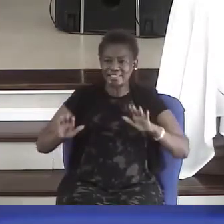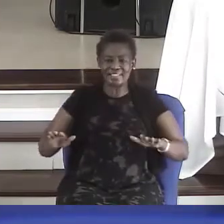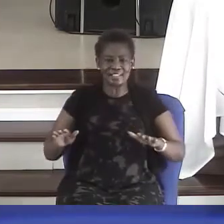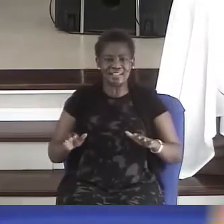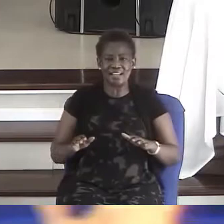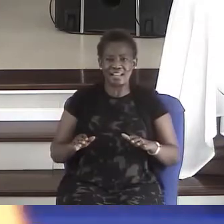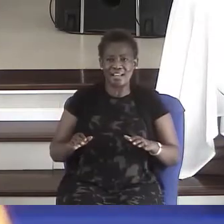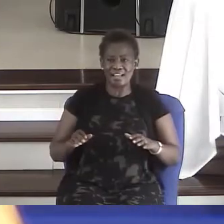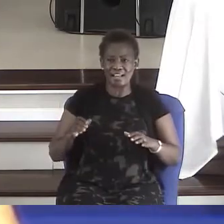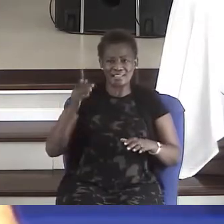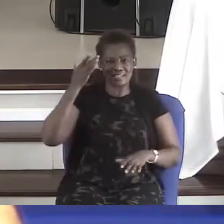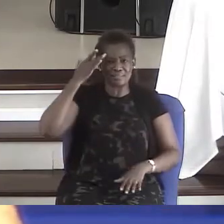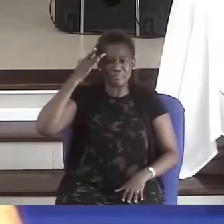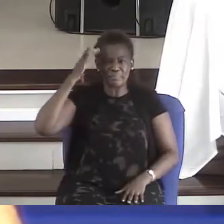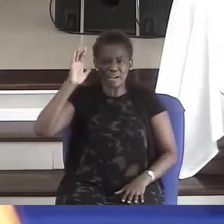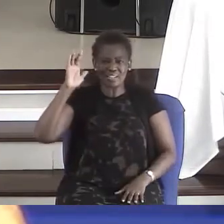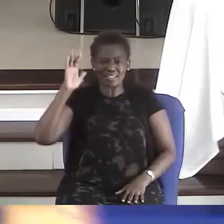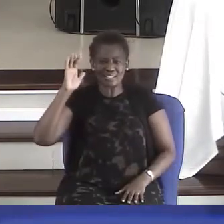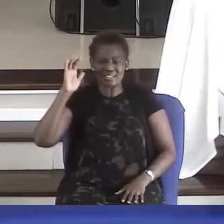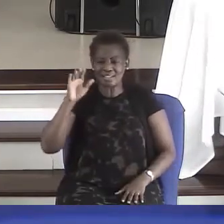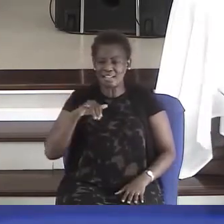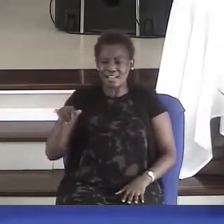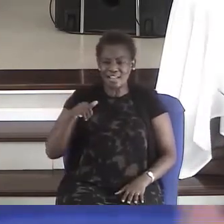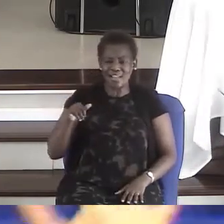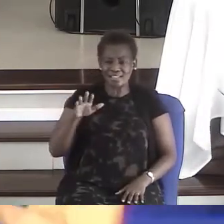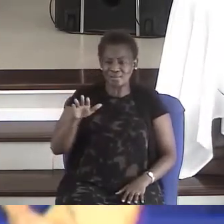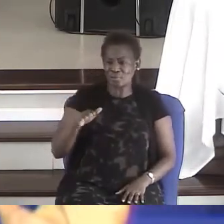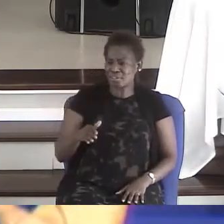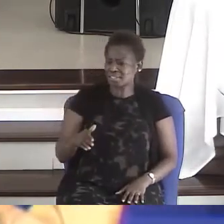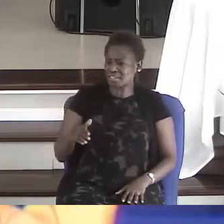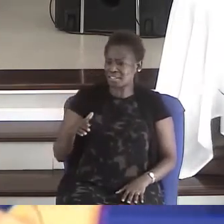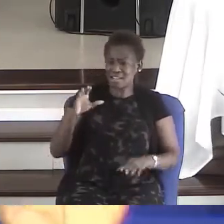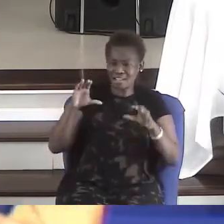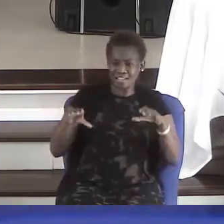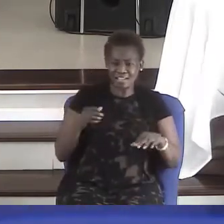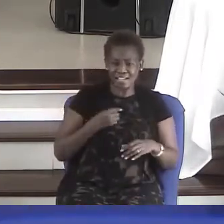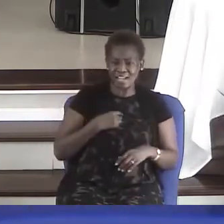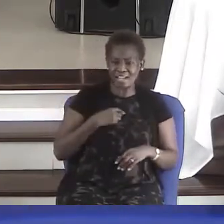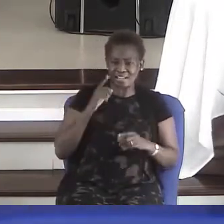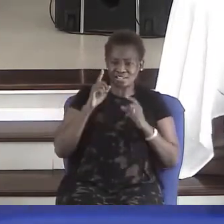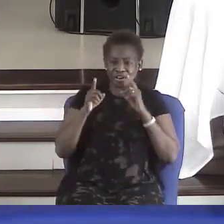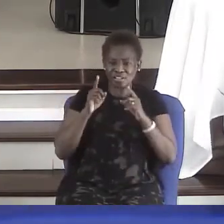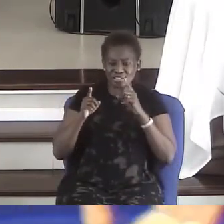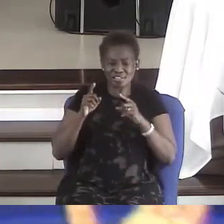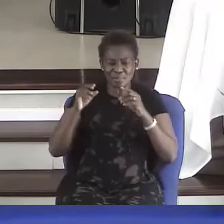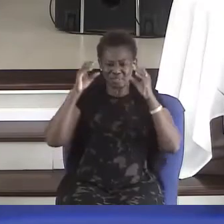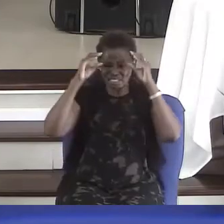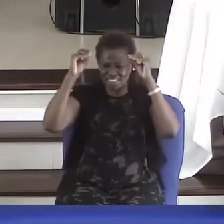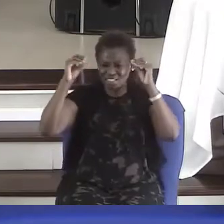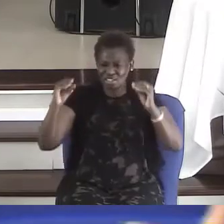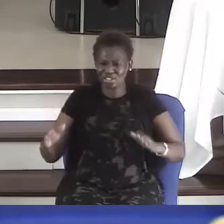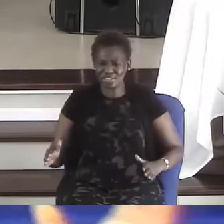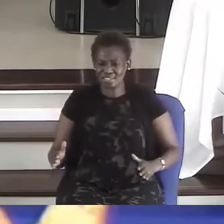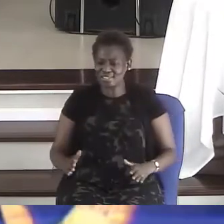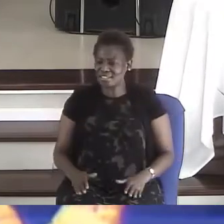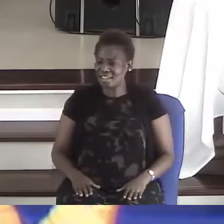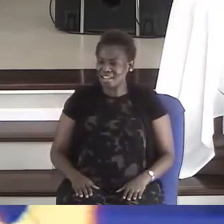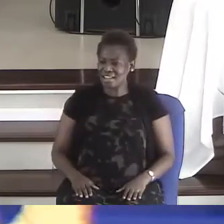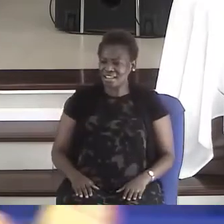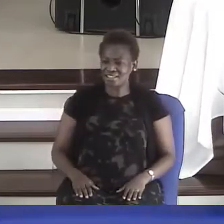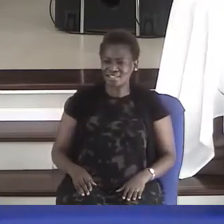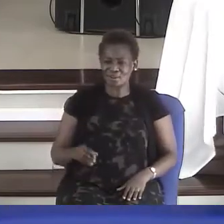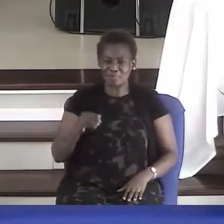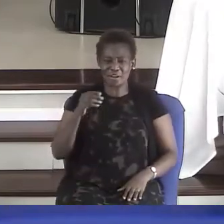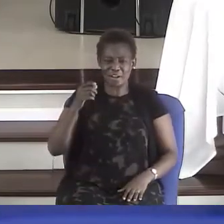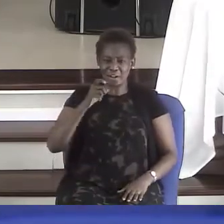to some brilliant people at PMC? Can I talk to some teachers and some professors? Can I talk to some cops here